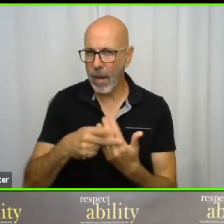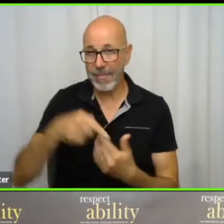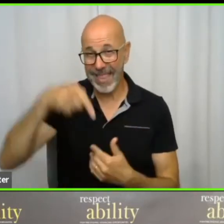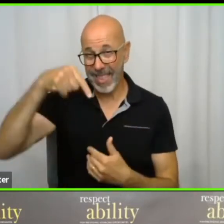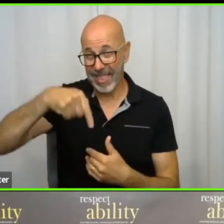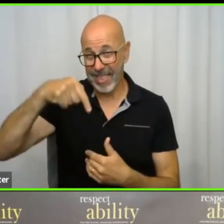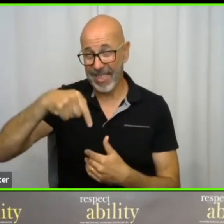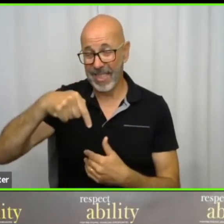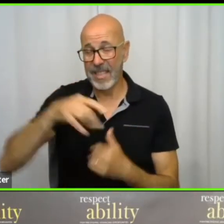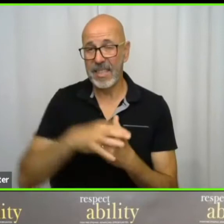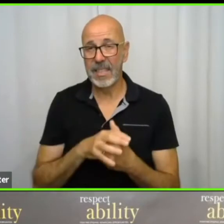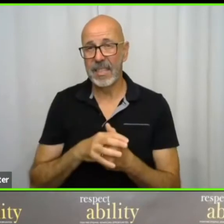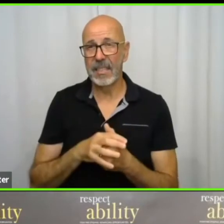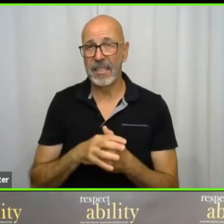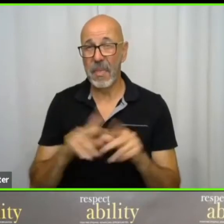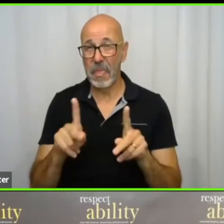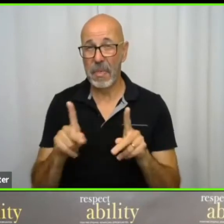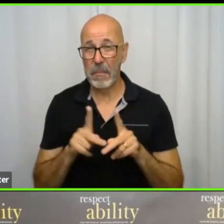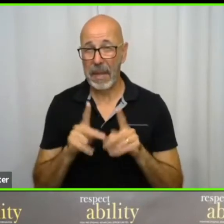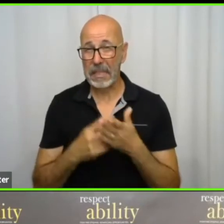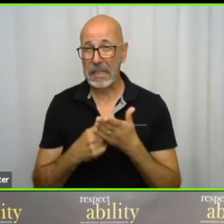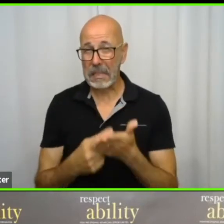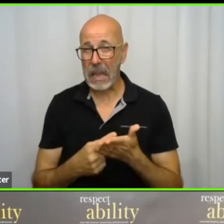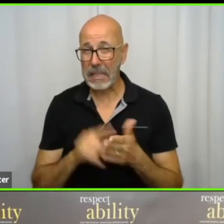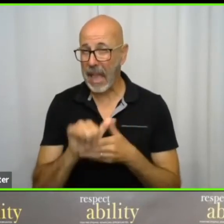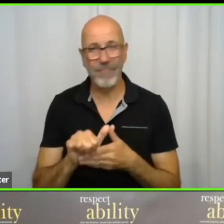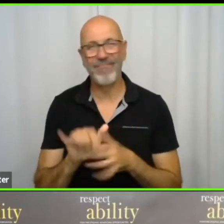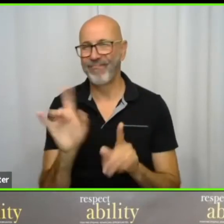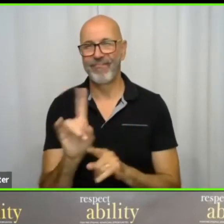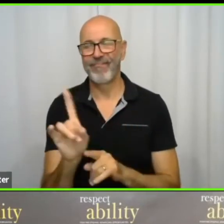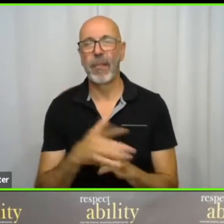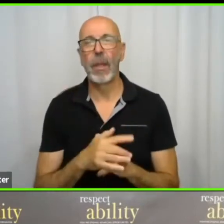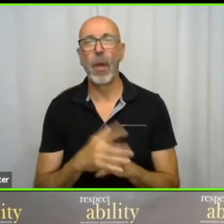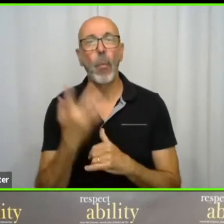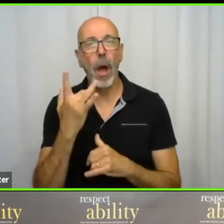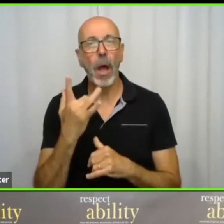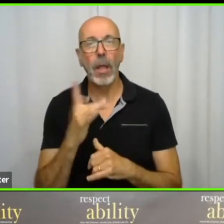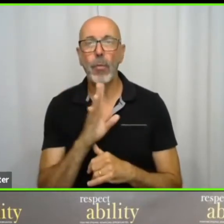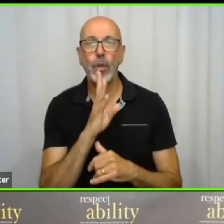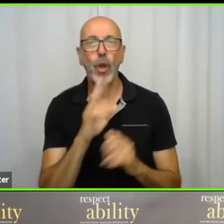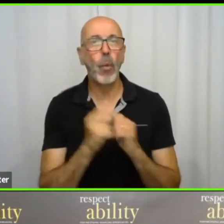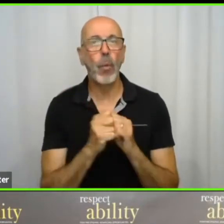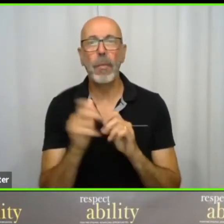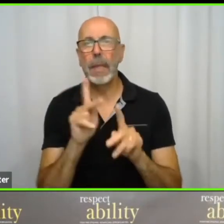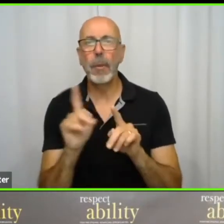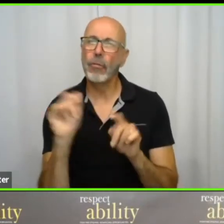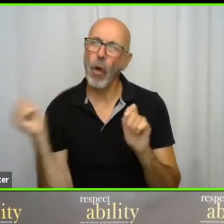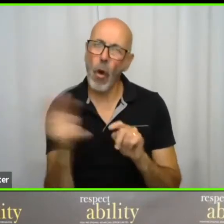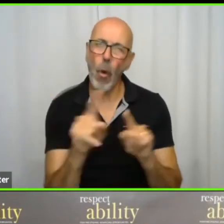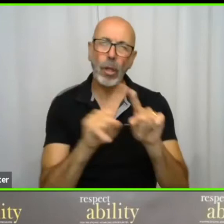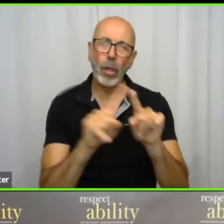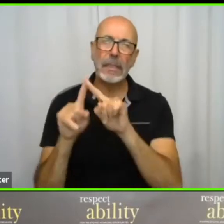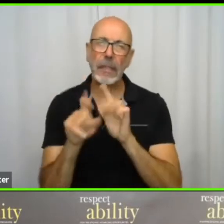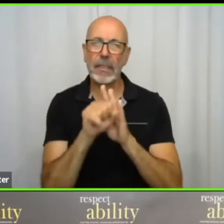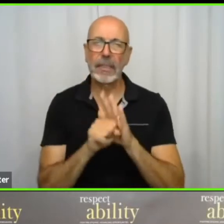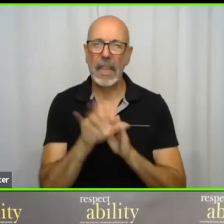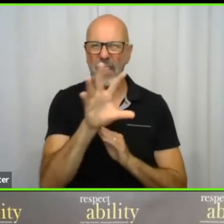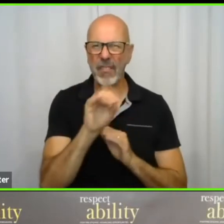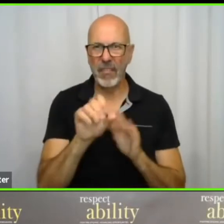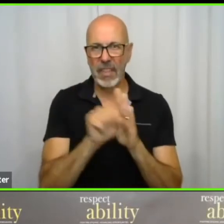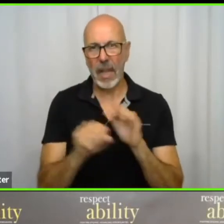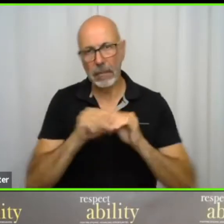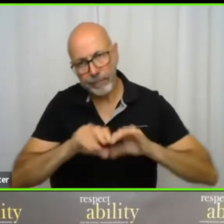isn't the place to discuss it since we are speaking to all 50 states, except to say that since a lot